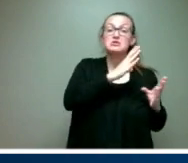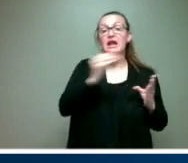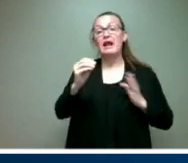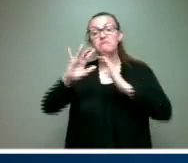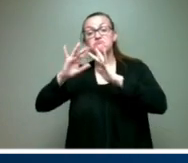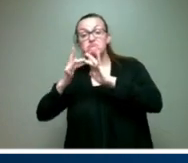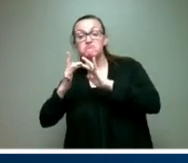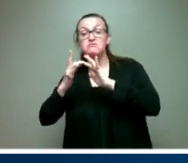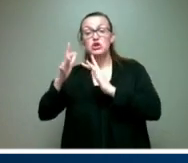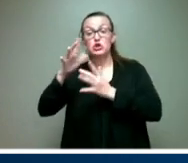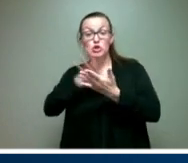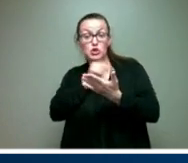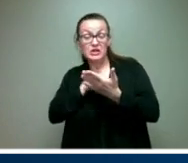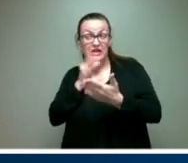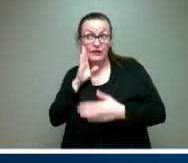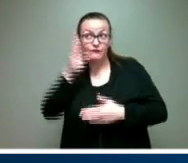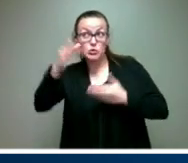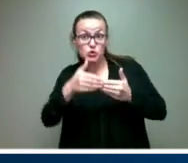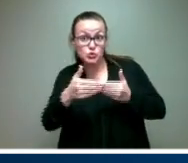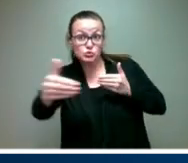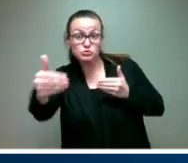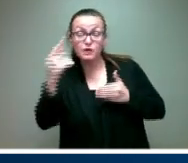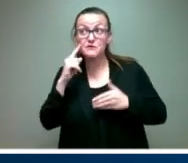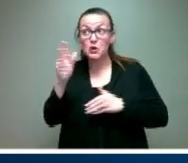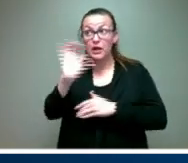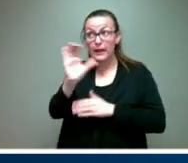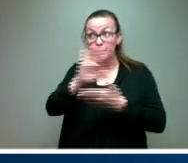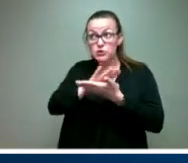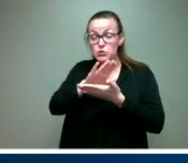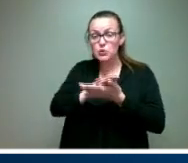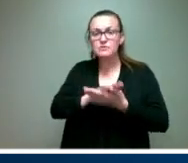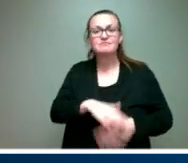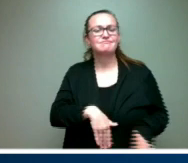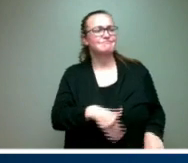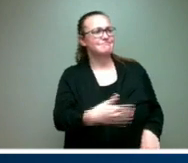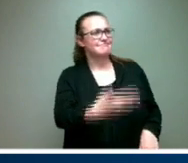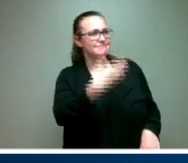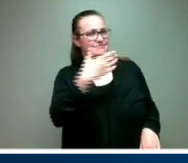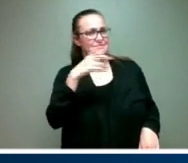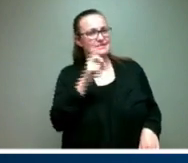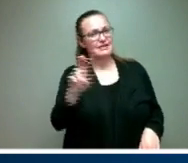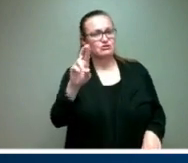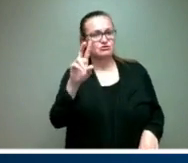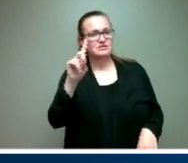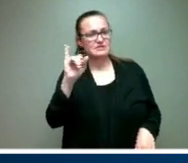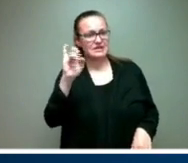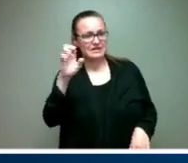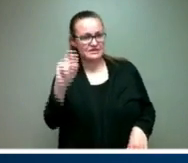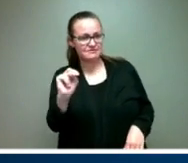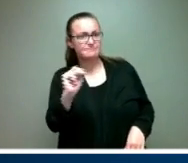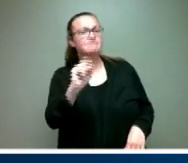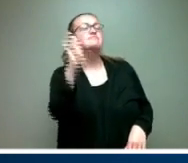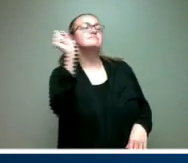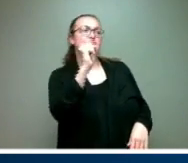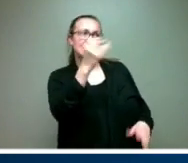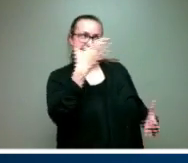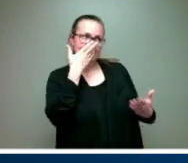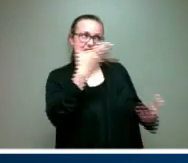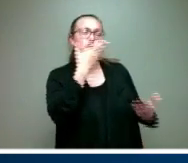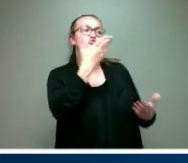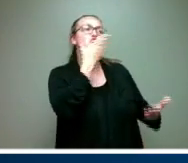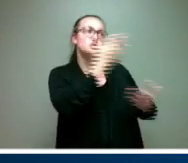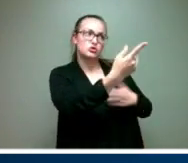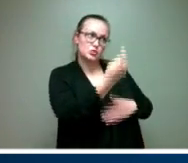Yeah, thank you. Great question. Yes, we, again, we don't want to stop. You know, I want to remind people, we just